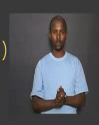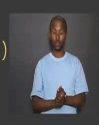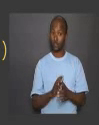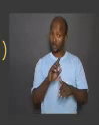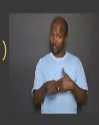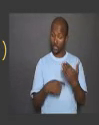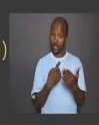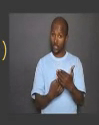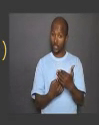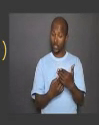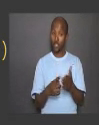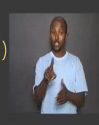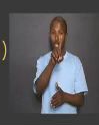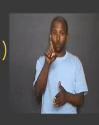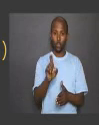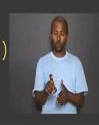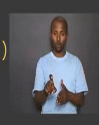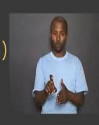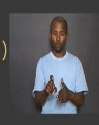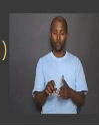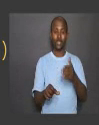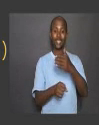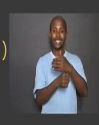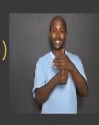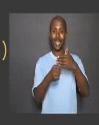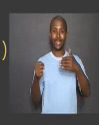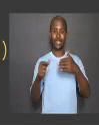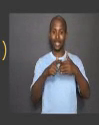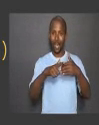This is the equation of the secant line.